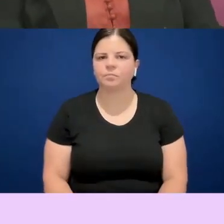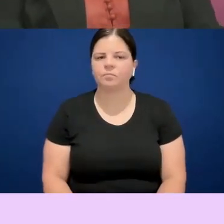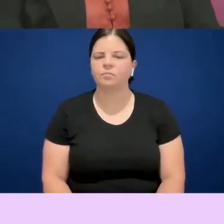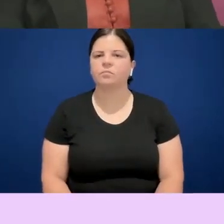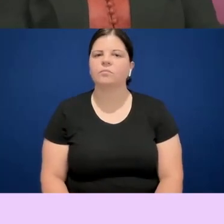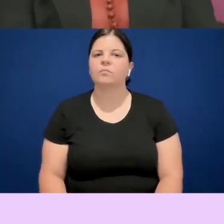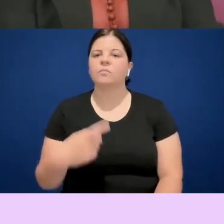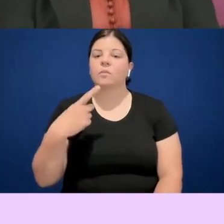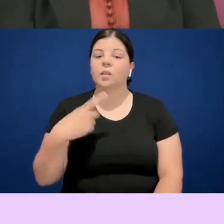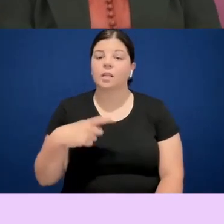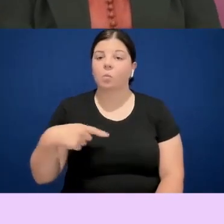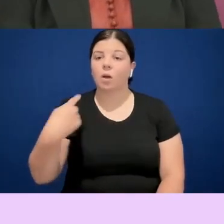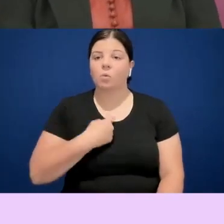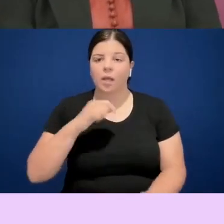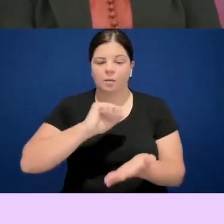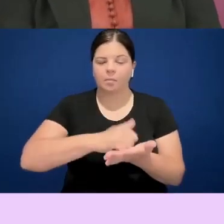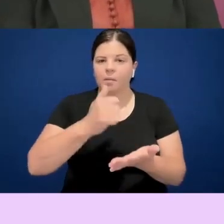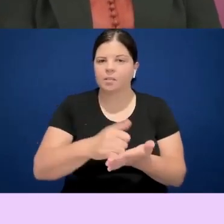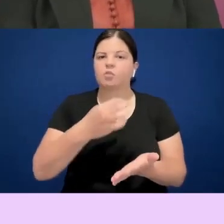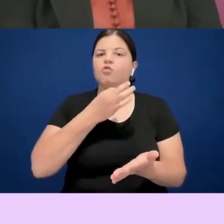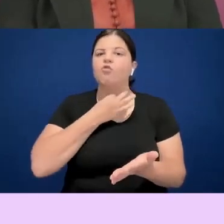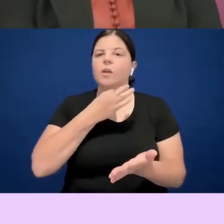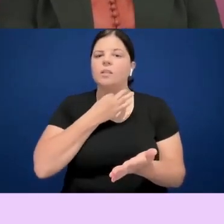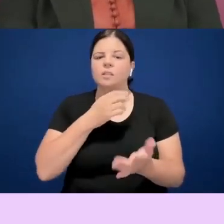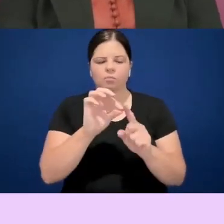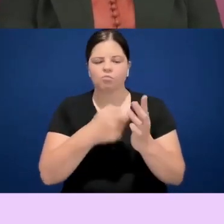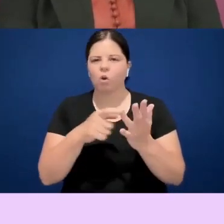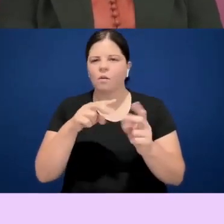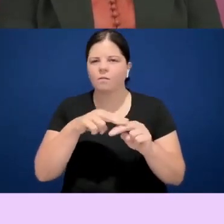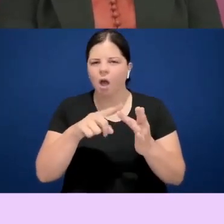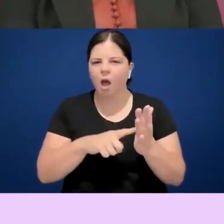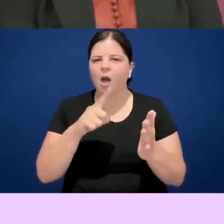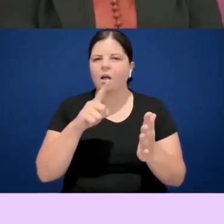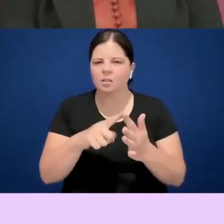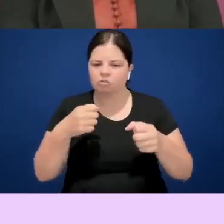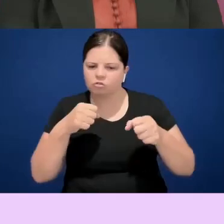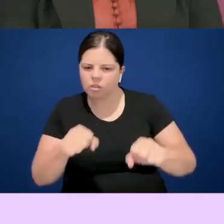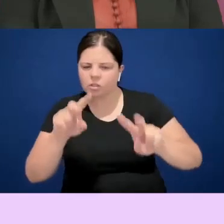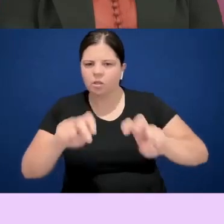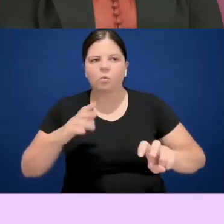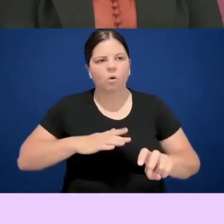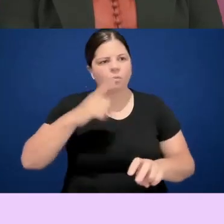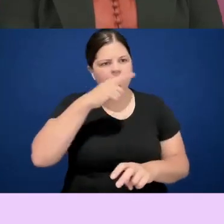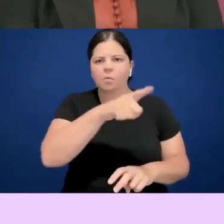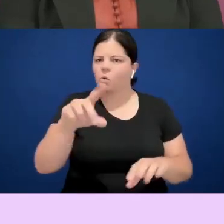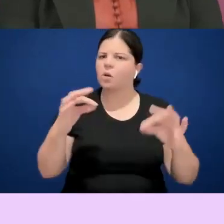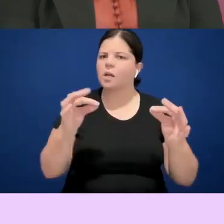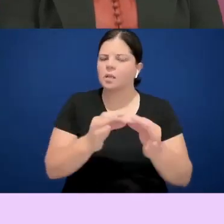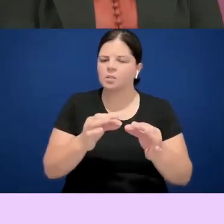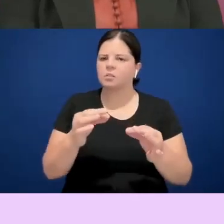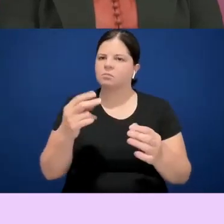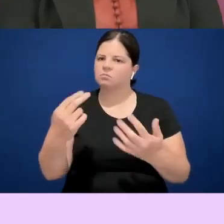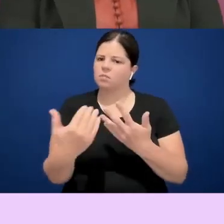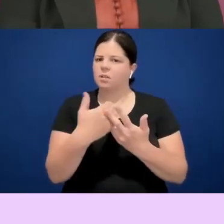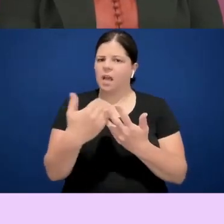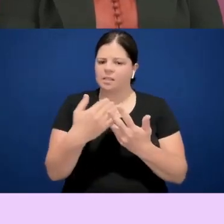risk profiles and strategic analyses so that organisations have access to our insights and can develop their own